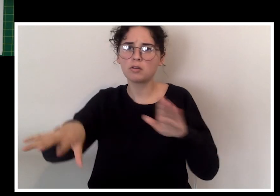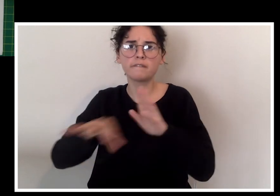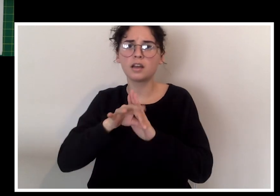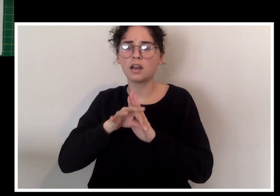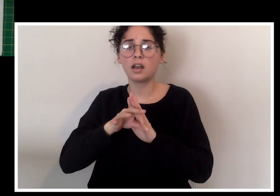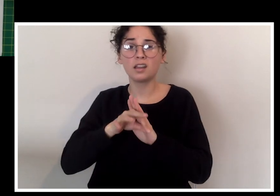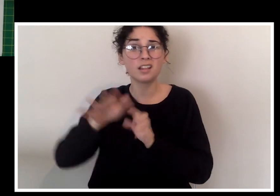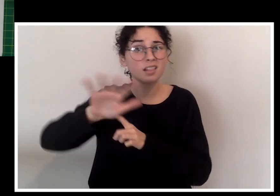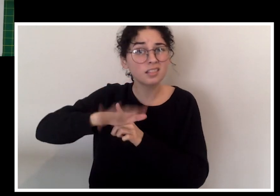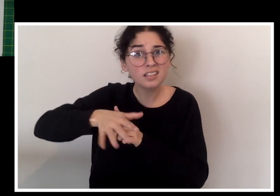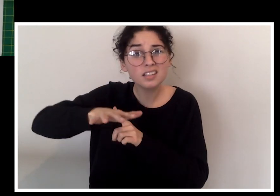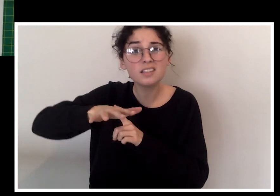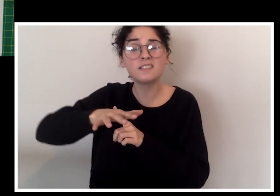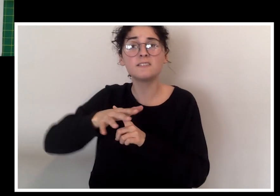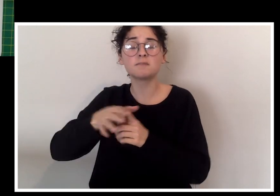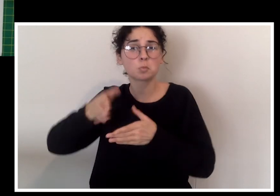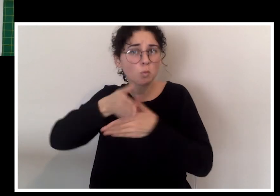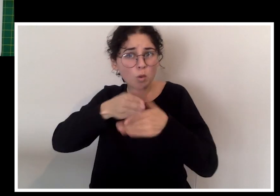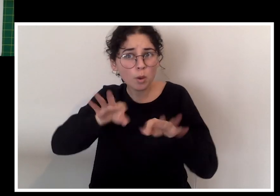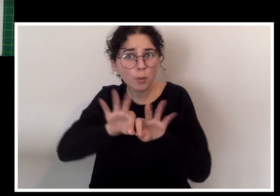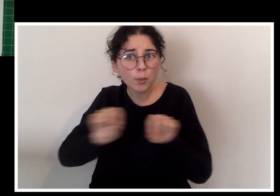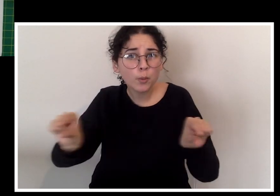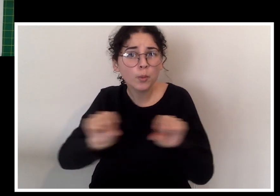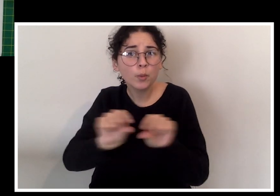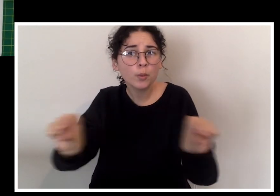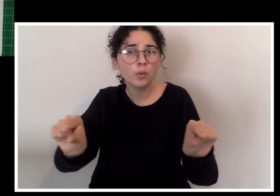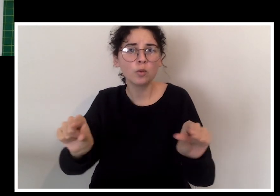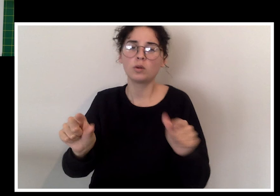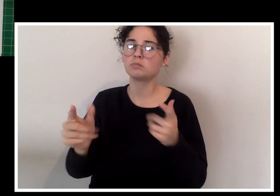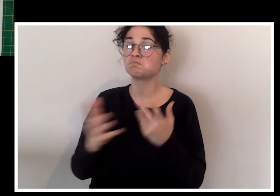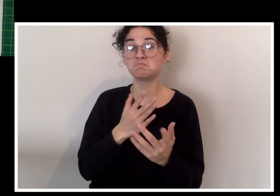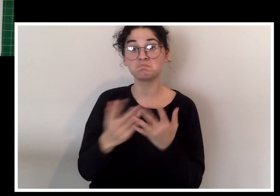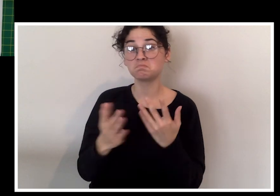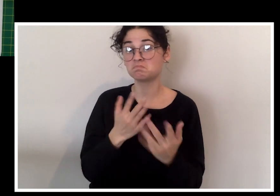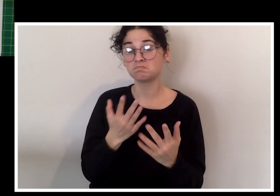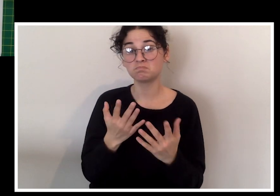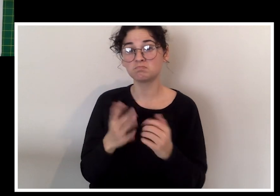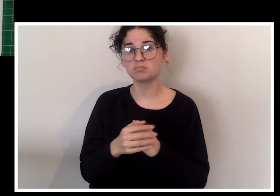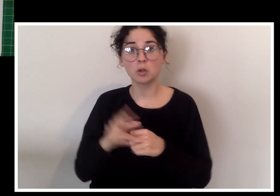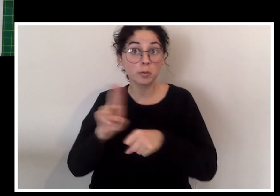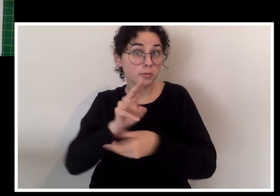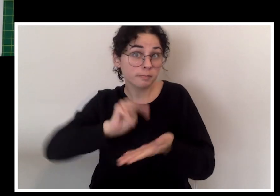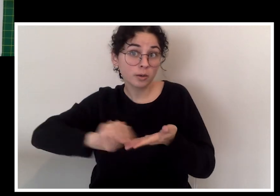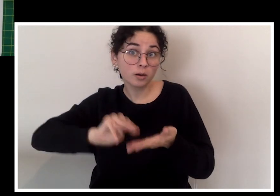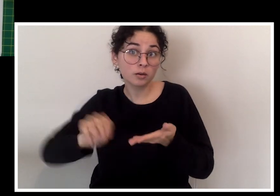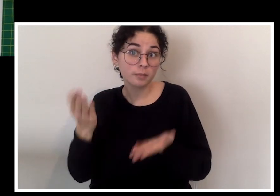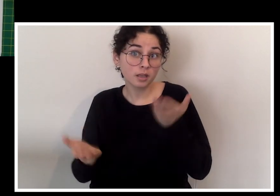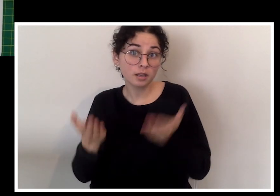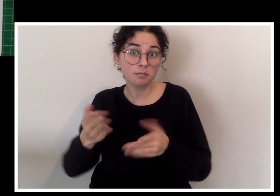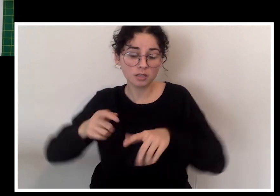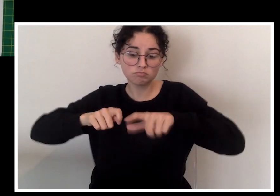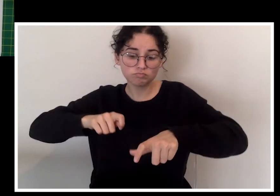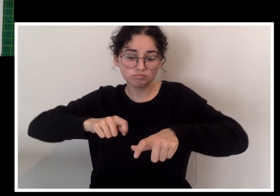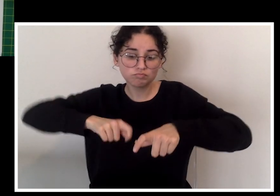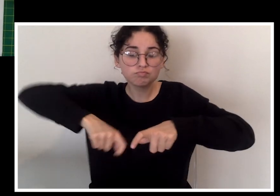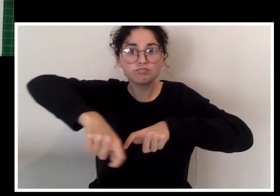outside, twigs, you can trace whatever you're coloring with too. Use a marker. Trace all